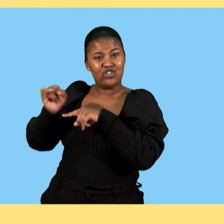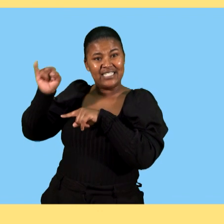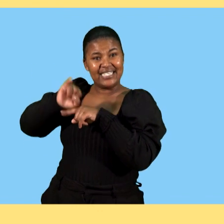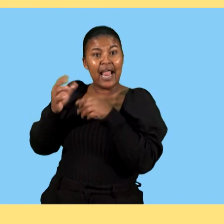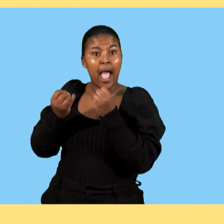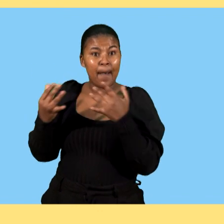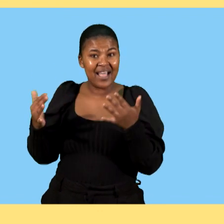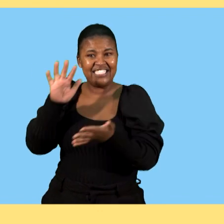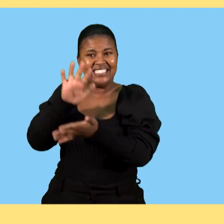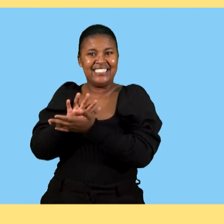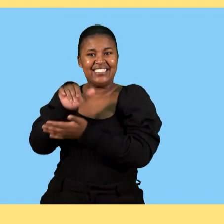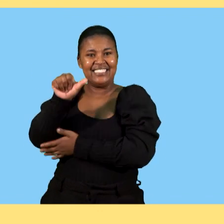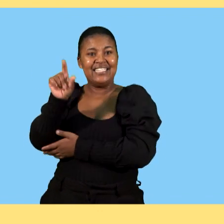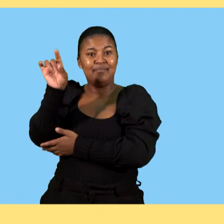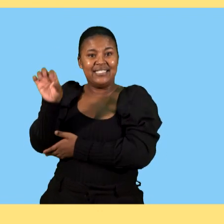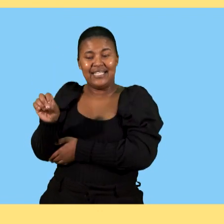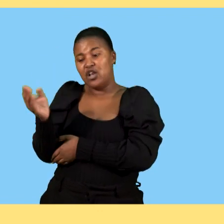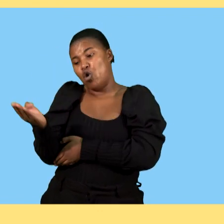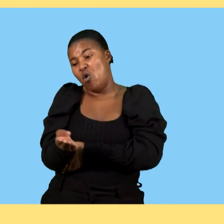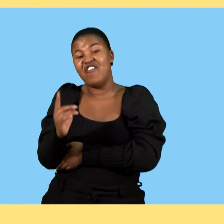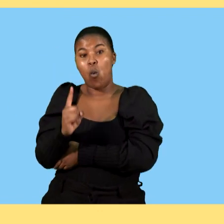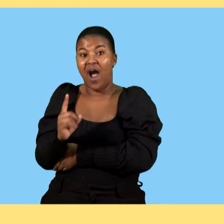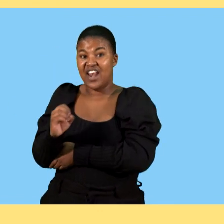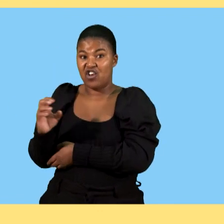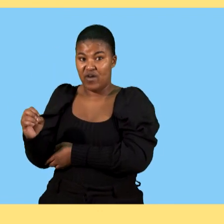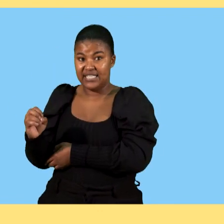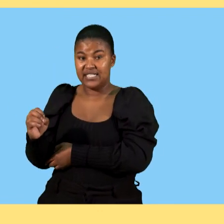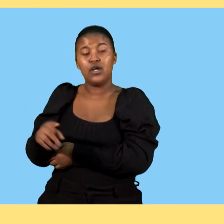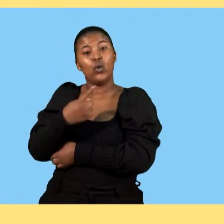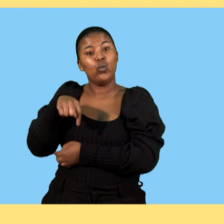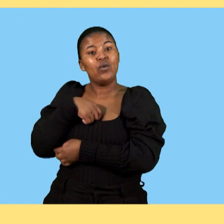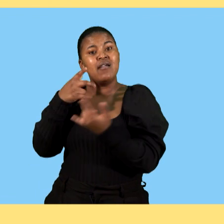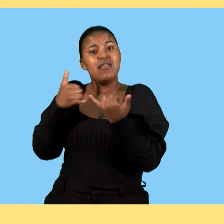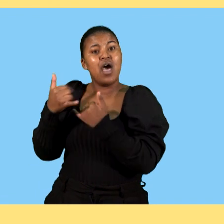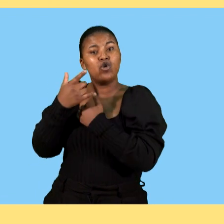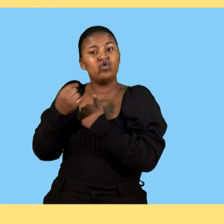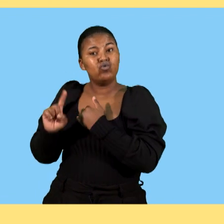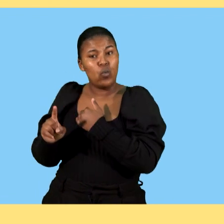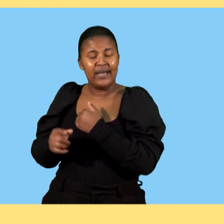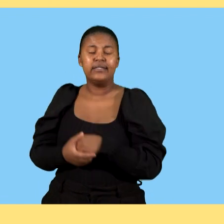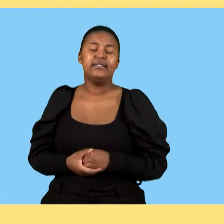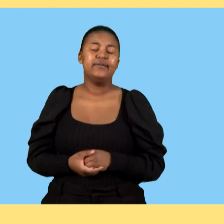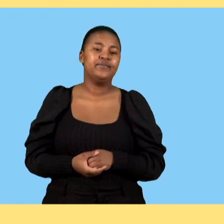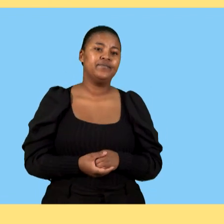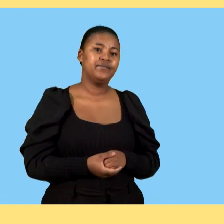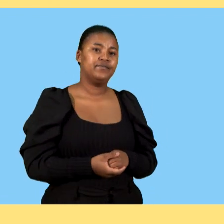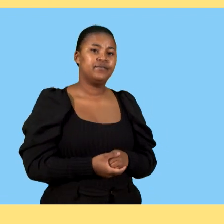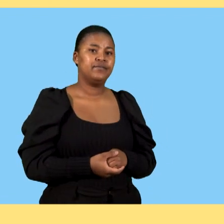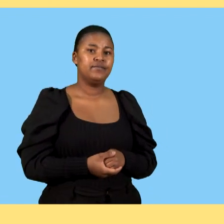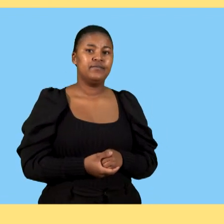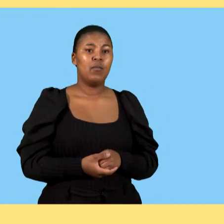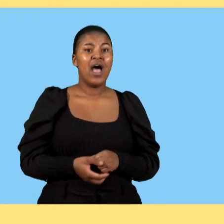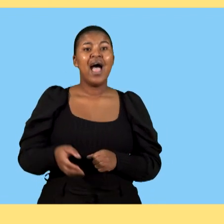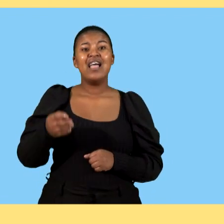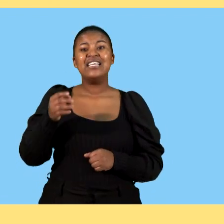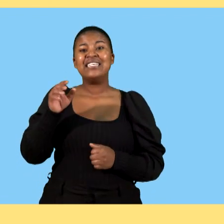which is 16 over 100. And we are being told that this fixed deposit was there for